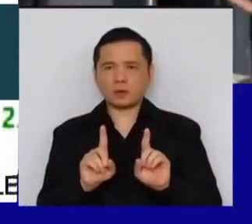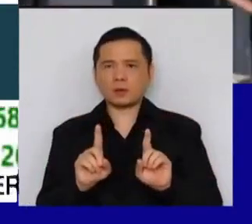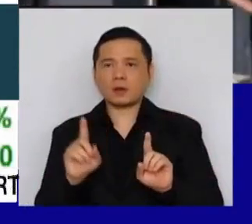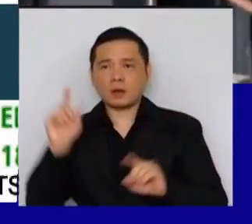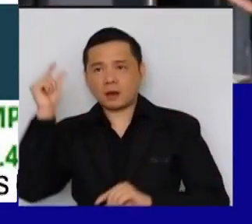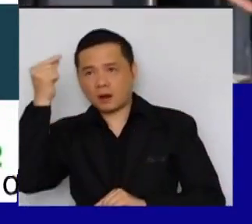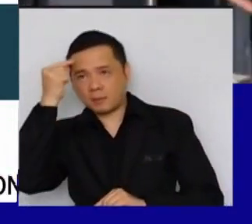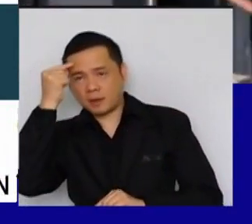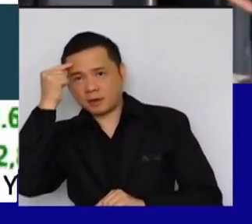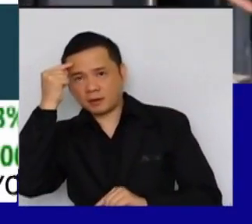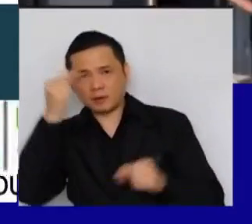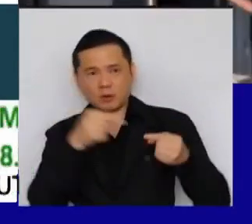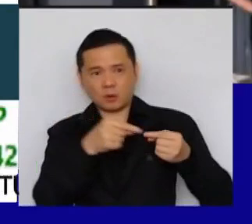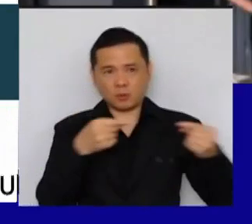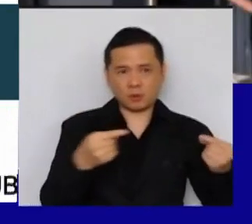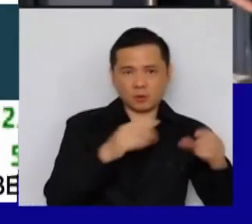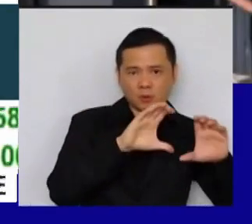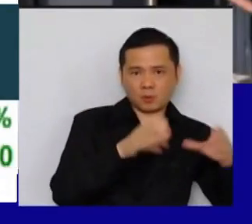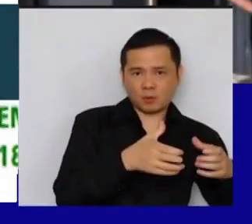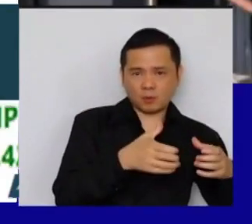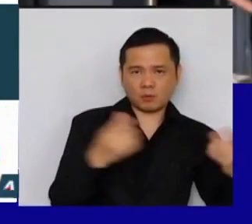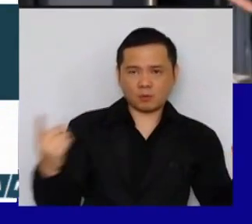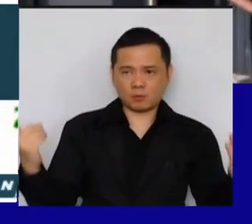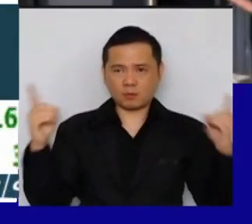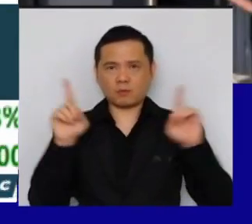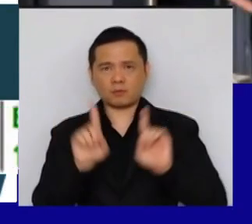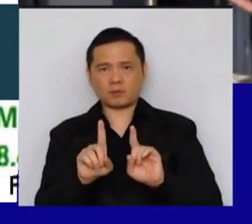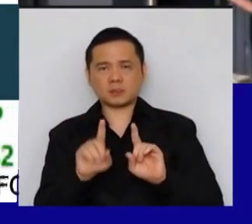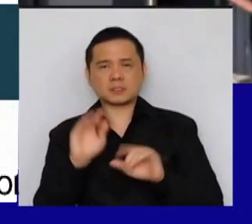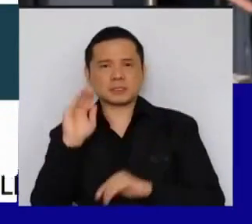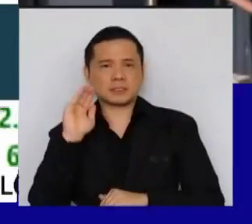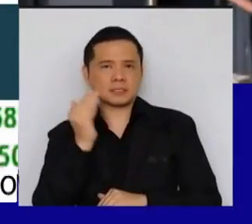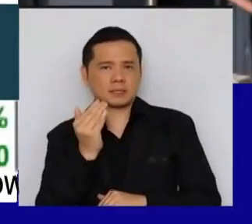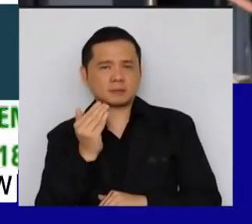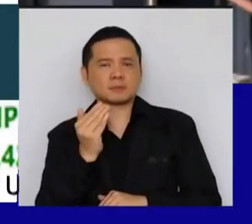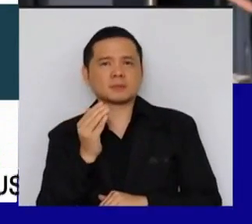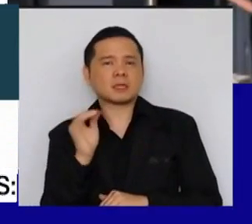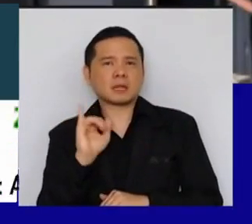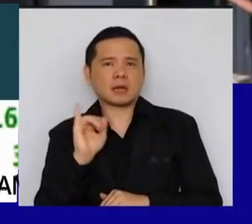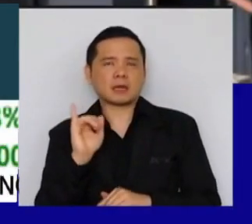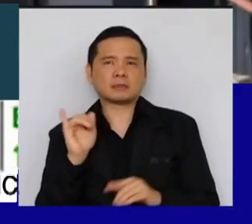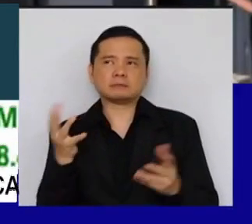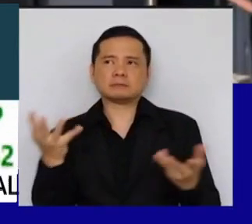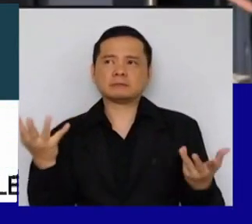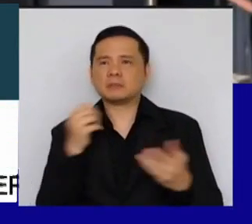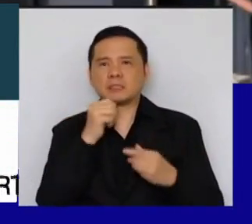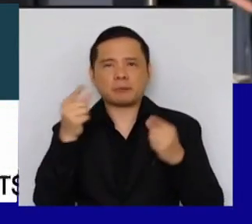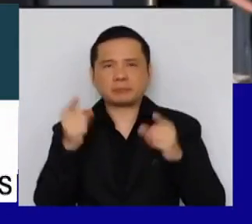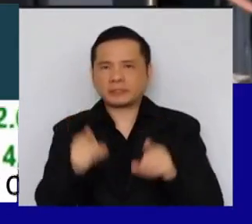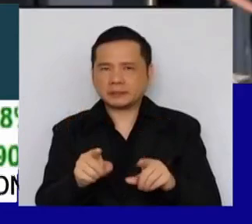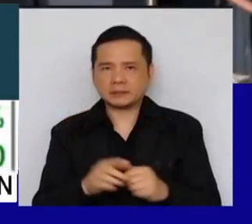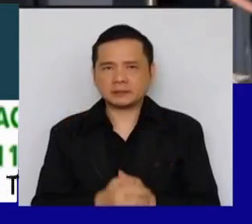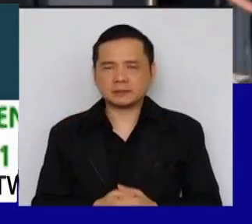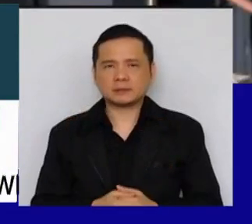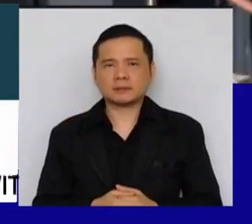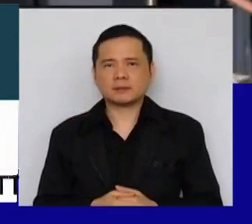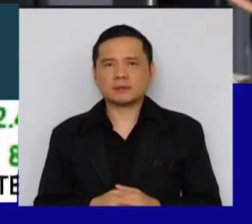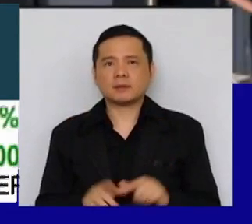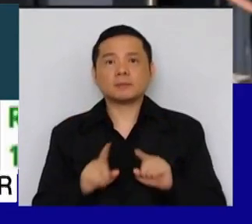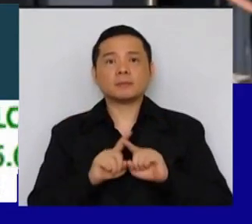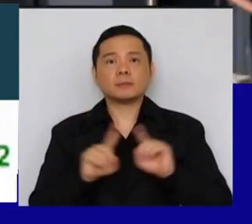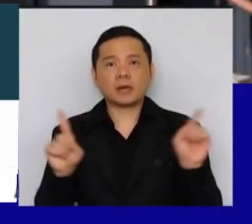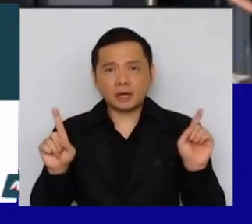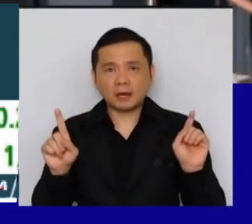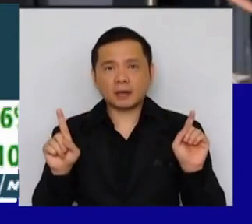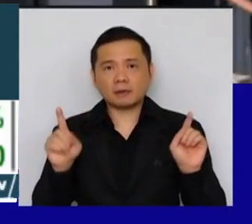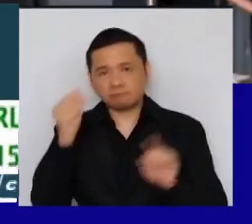and a unified opposition candidate seems to be slipping away. No? But of course, there's still